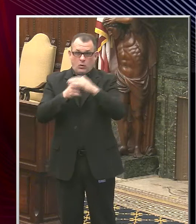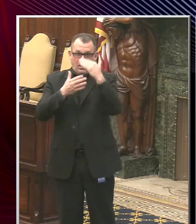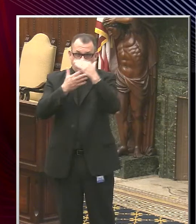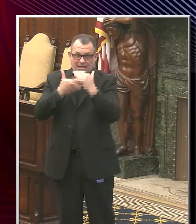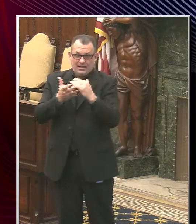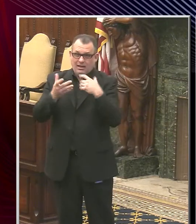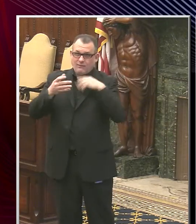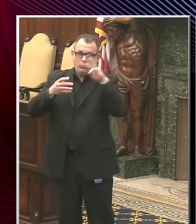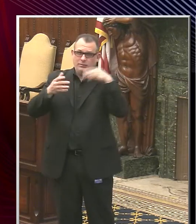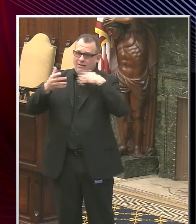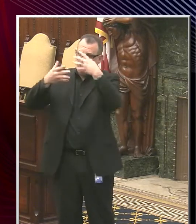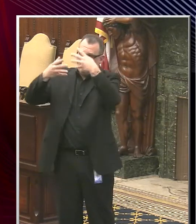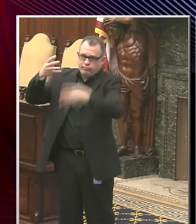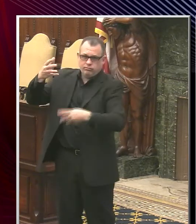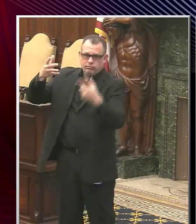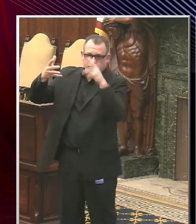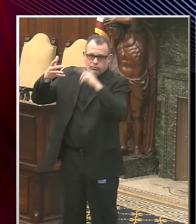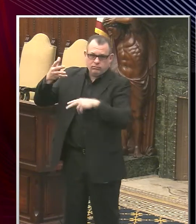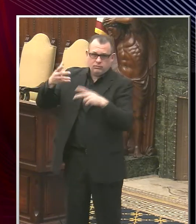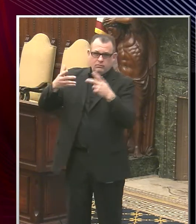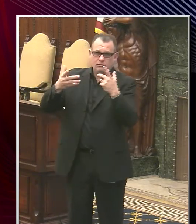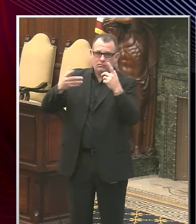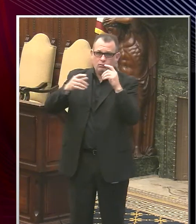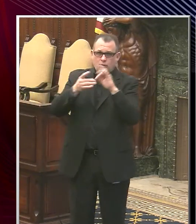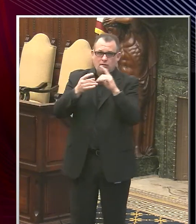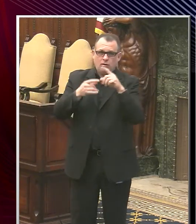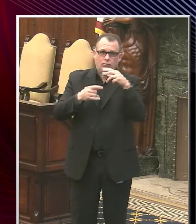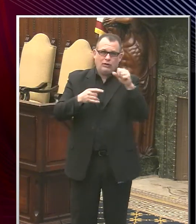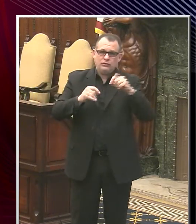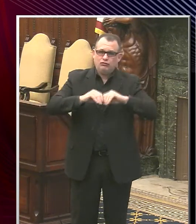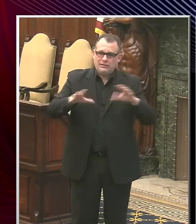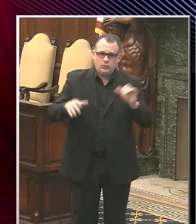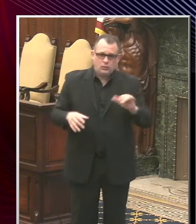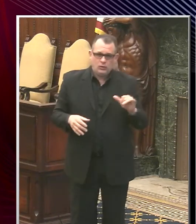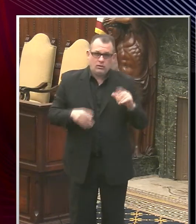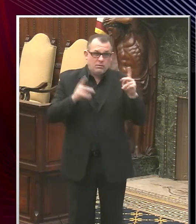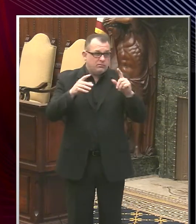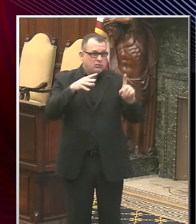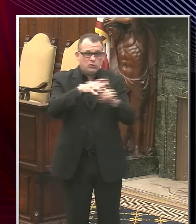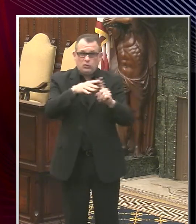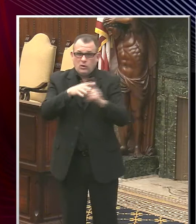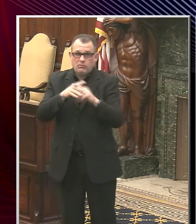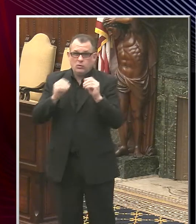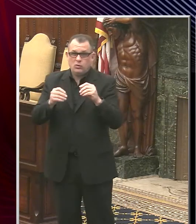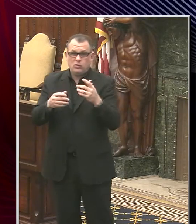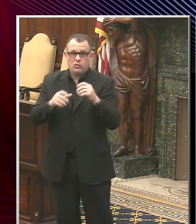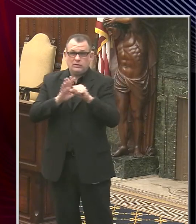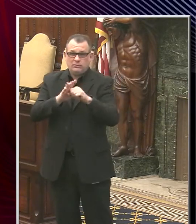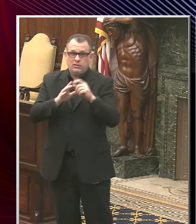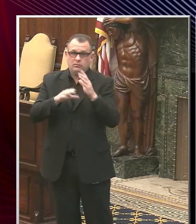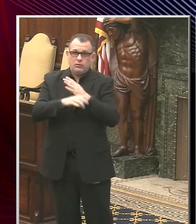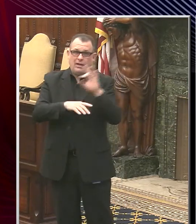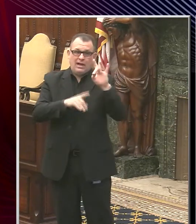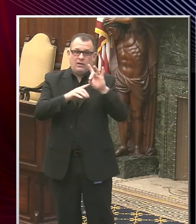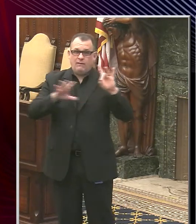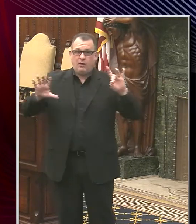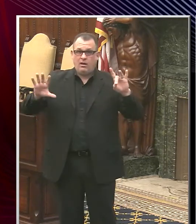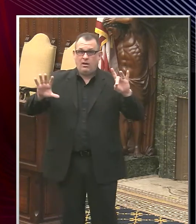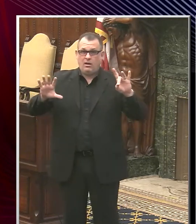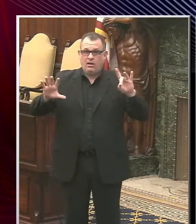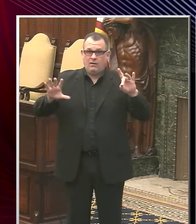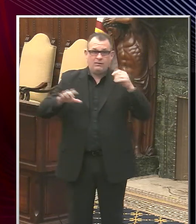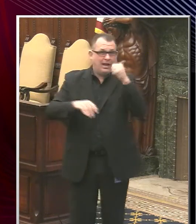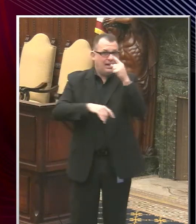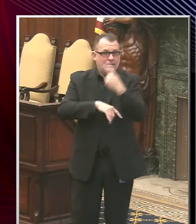release. People who want to try to go there without an appointment can come between 8 a.m. and 5 p.m. any day